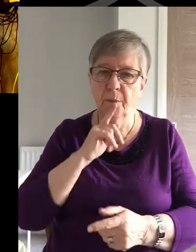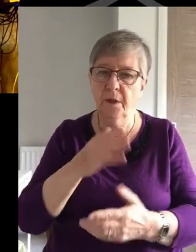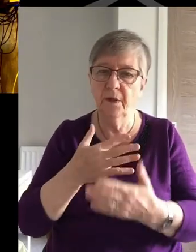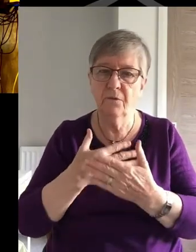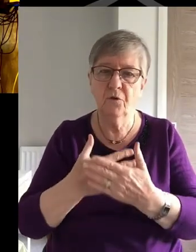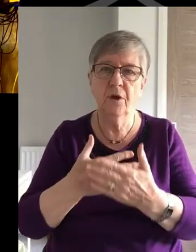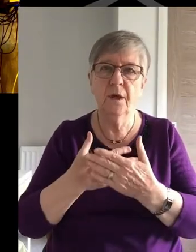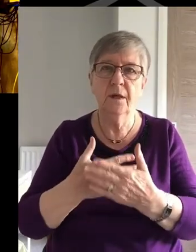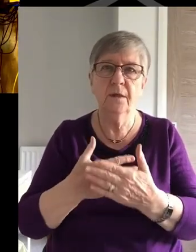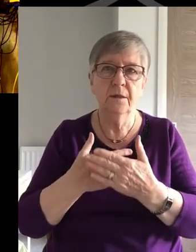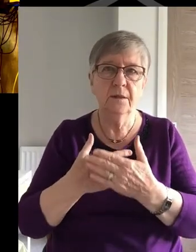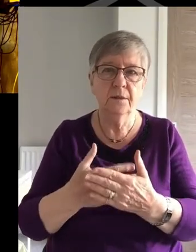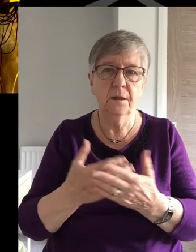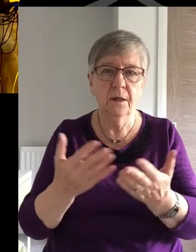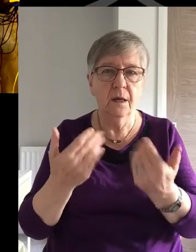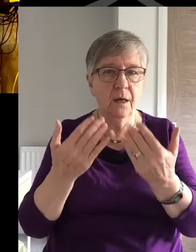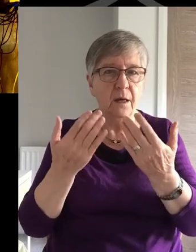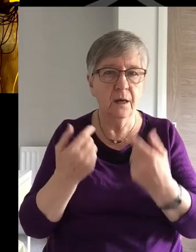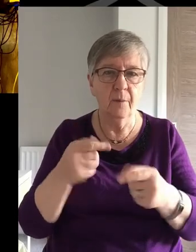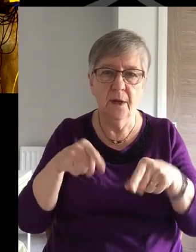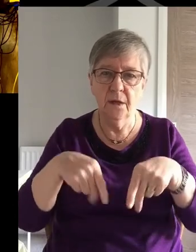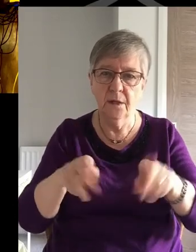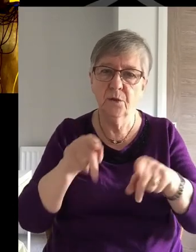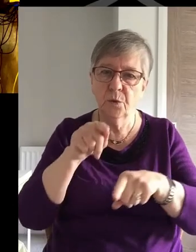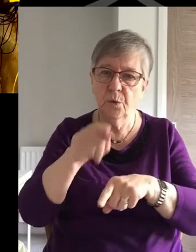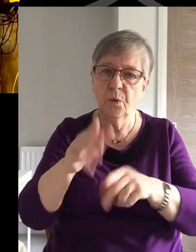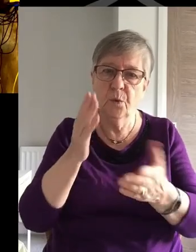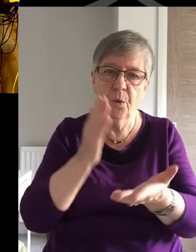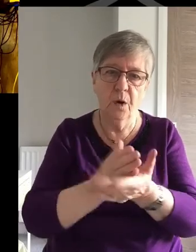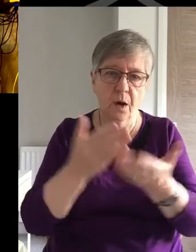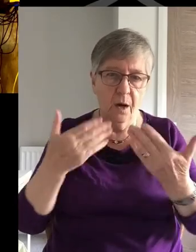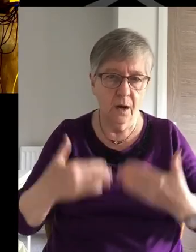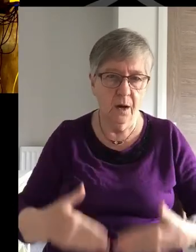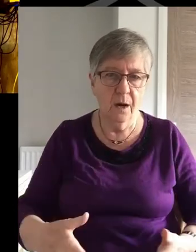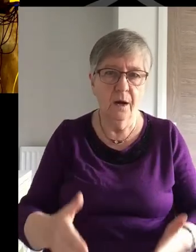be afraid, come as you